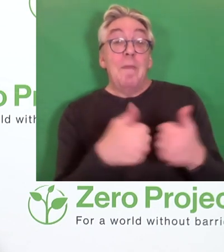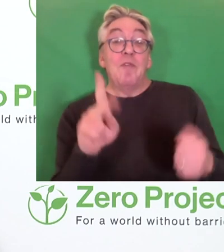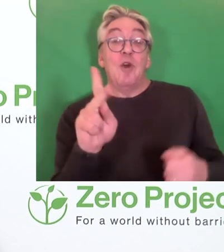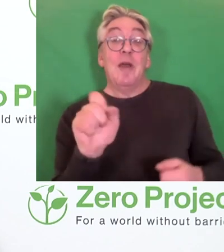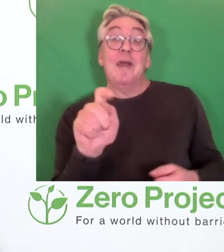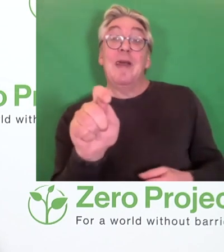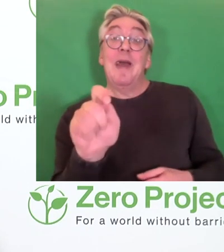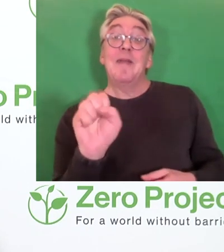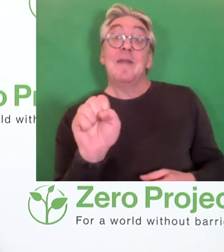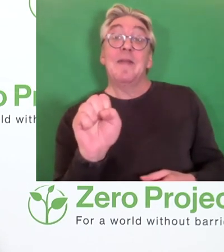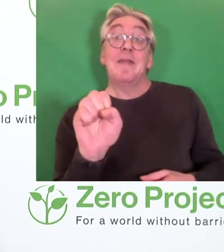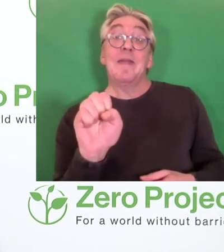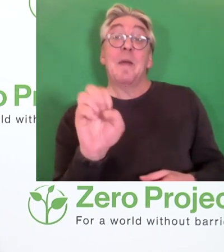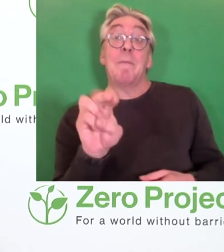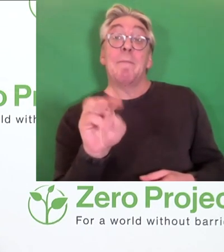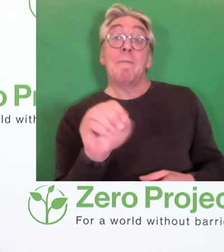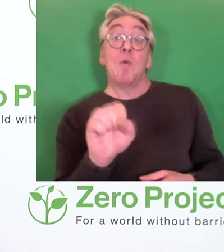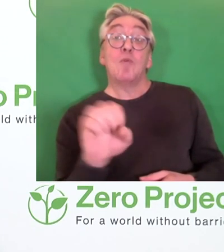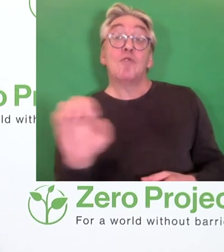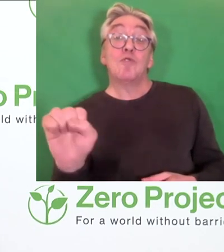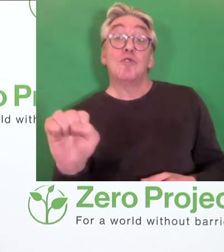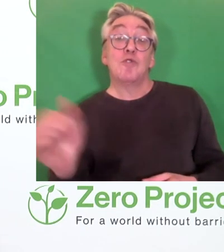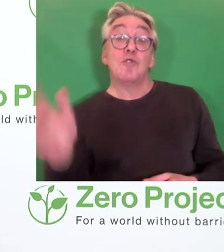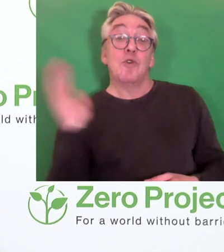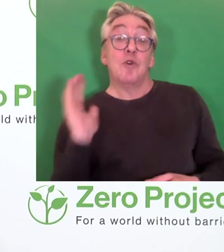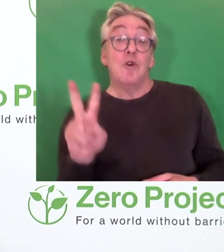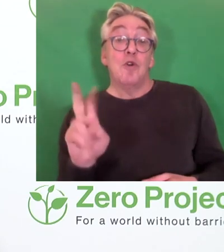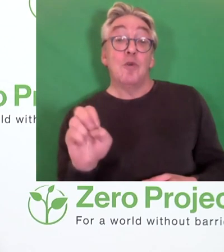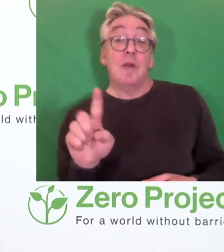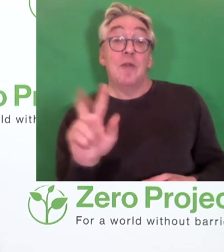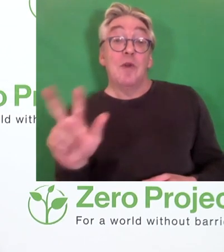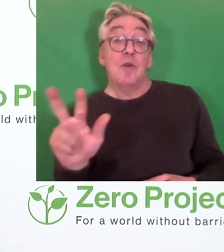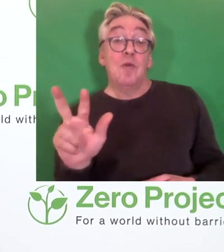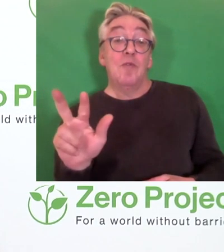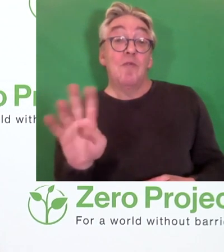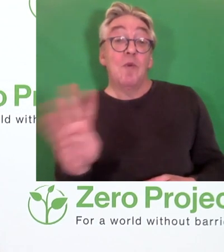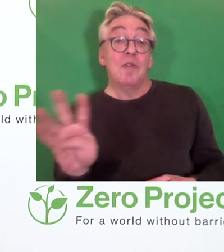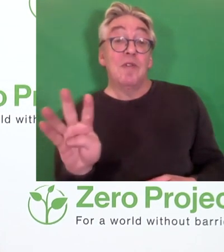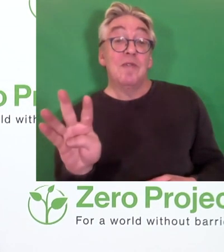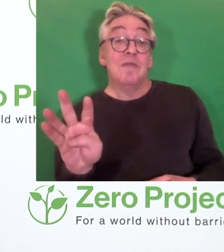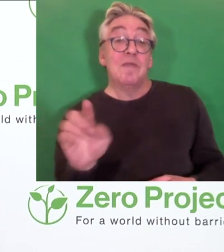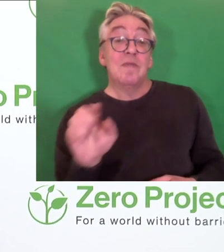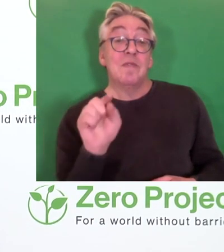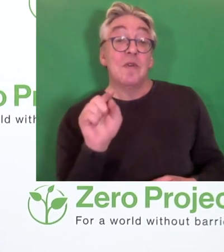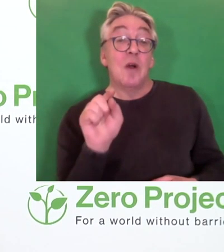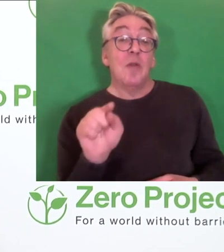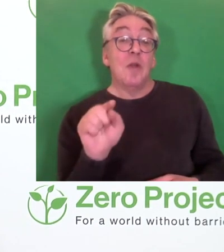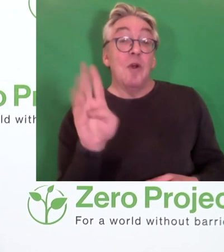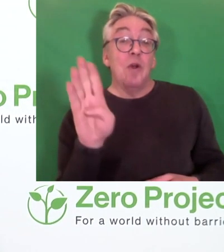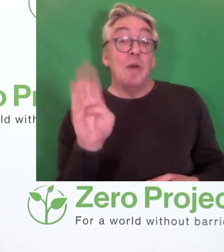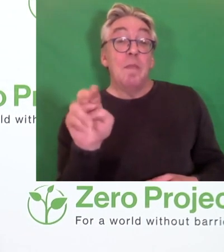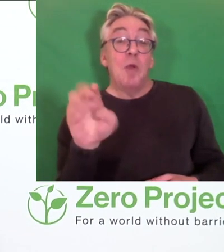your take on exclusionary, hateful, and behavior towards persons with disabilities in the gaming